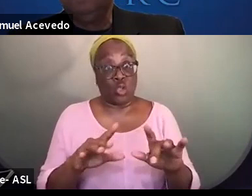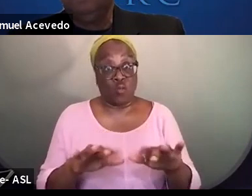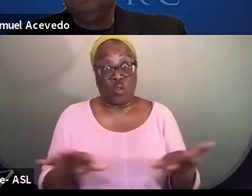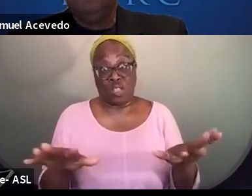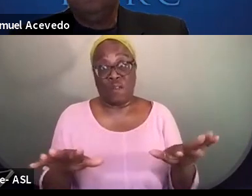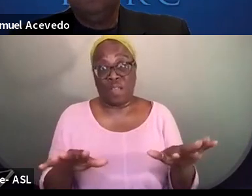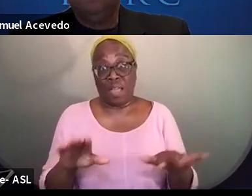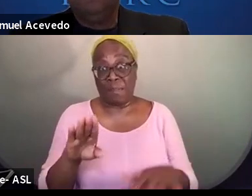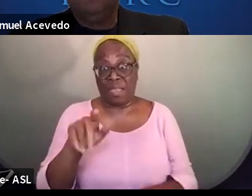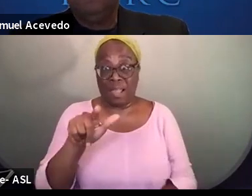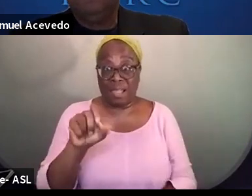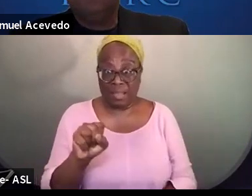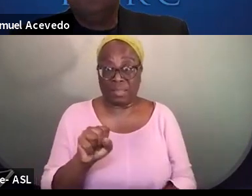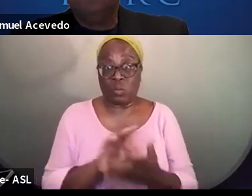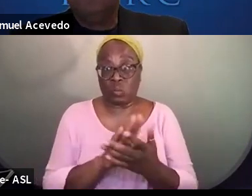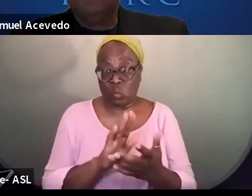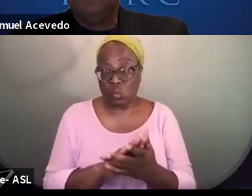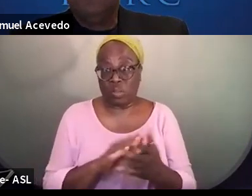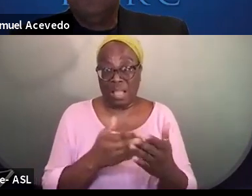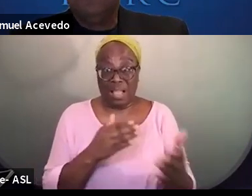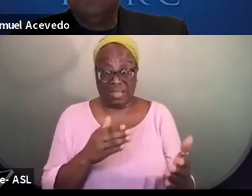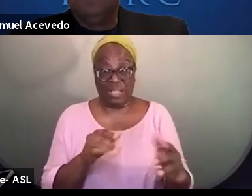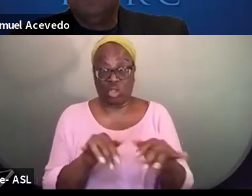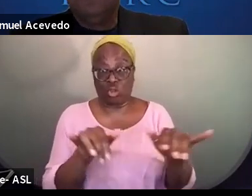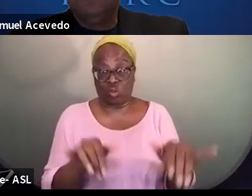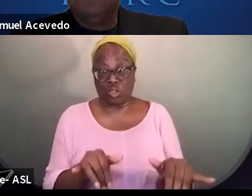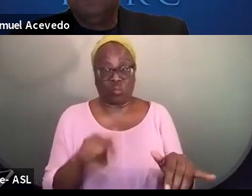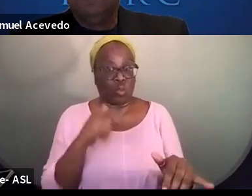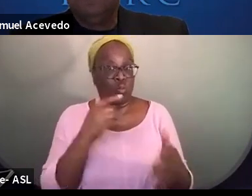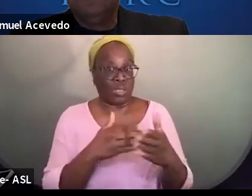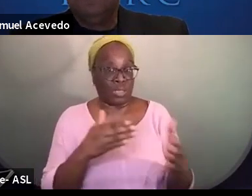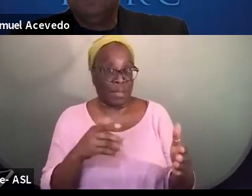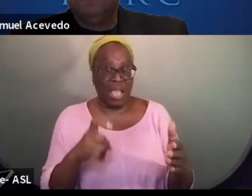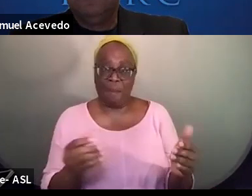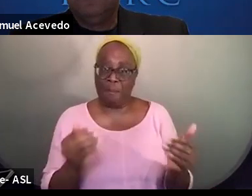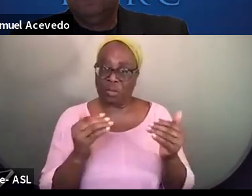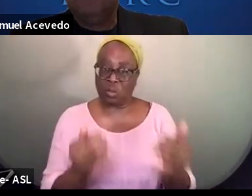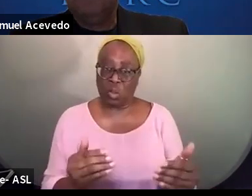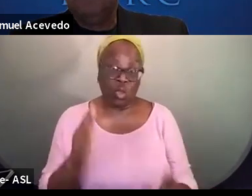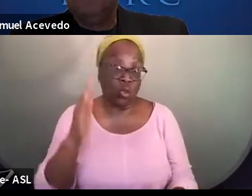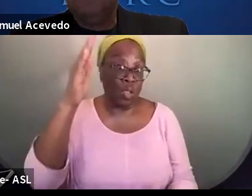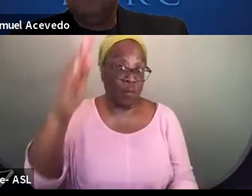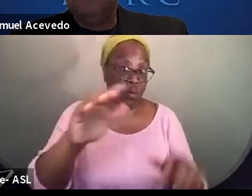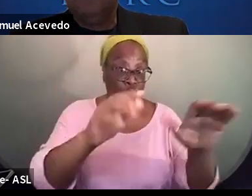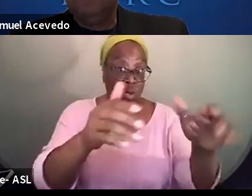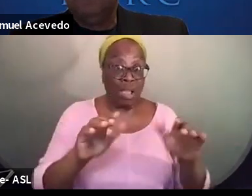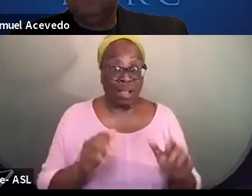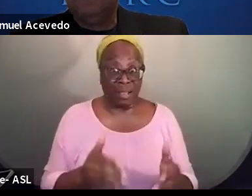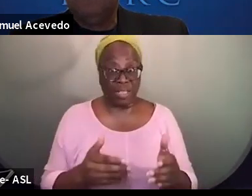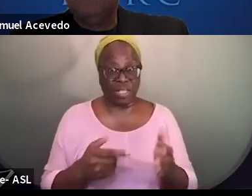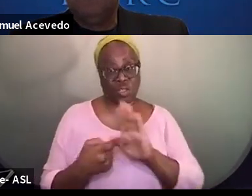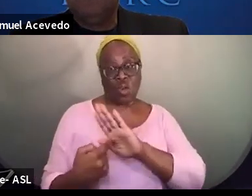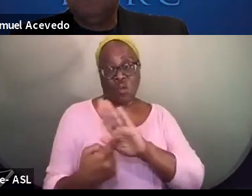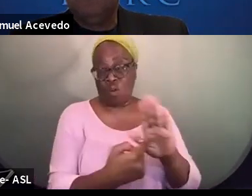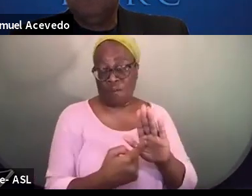movement against structural racism. It must move forward so that future classes of exam school students more closely reflect Boston's